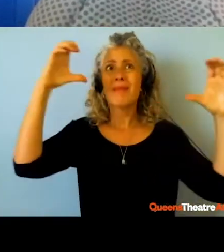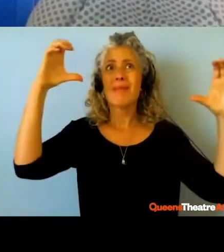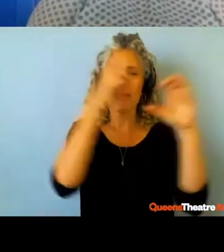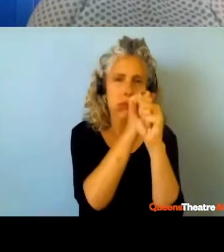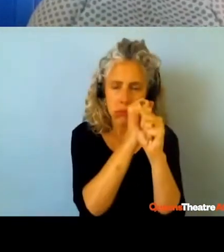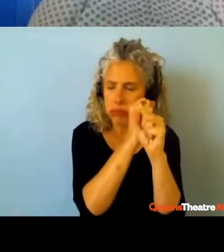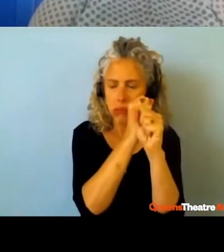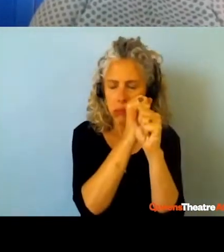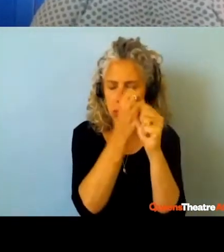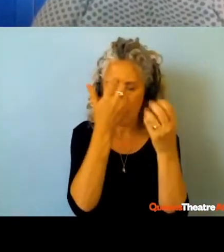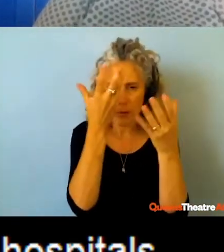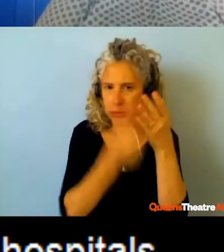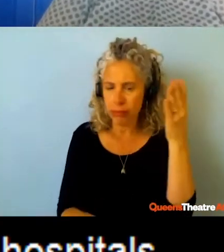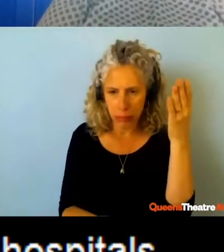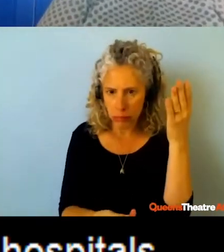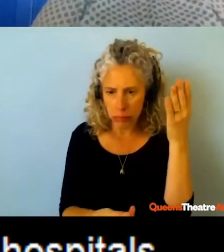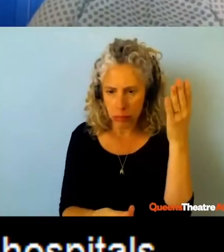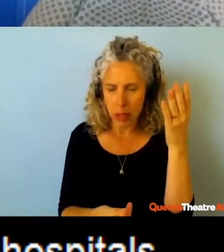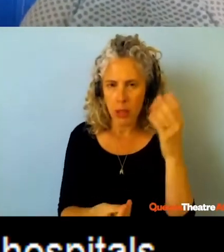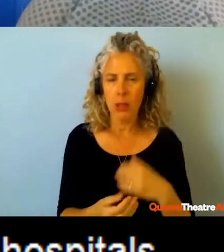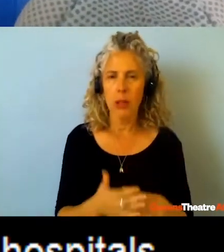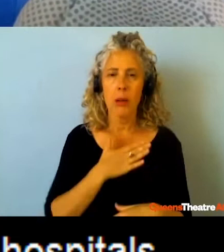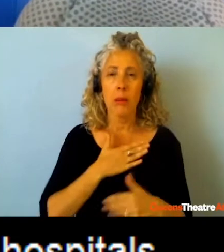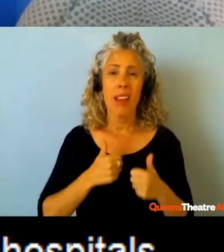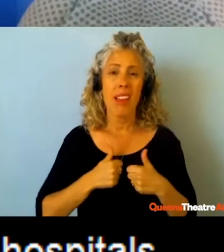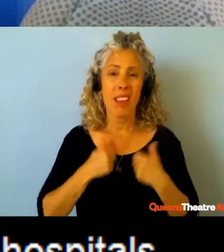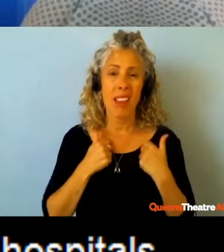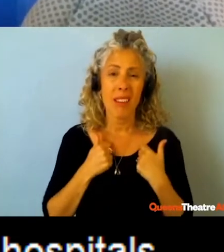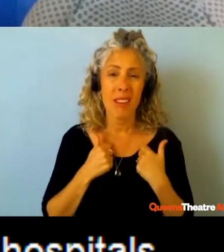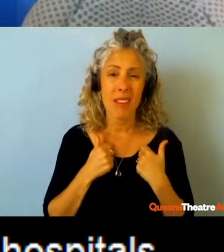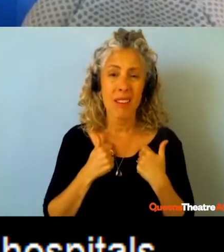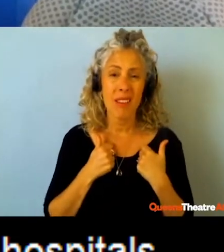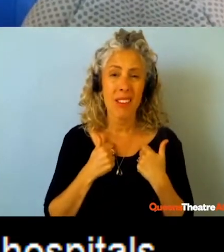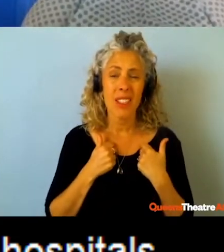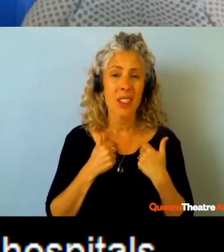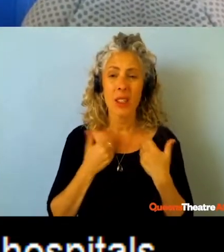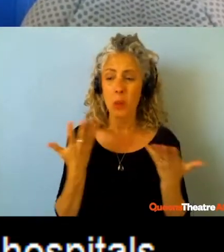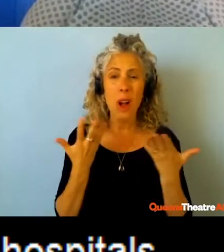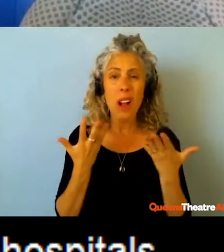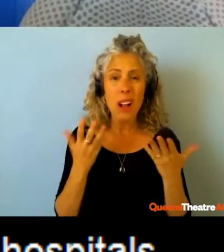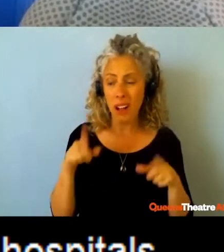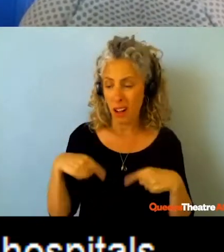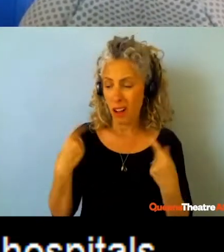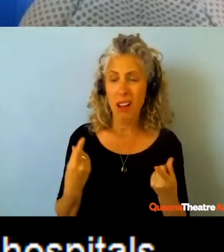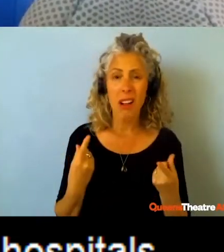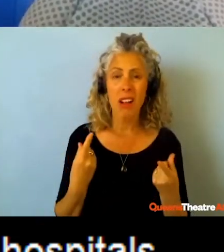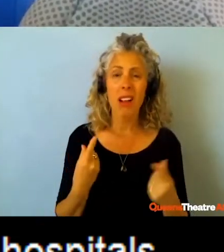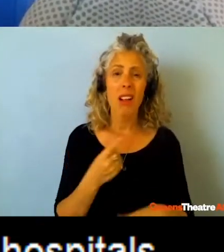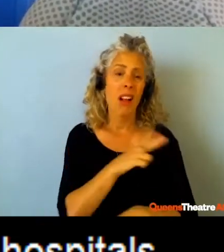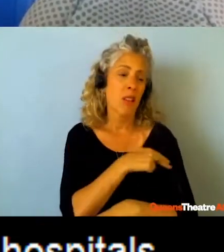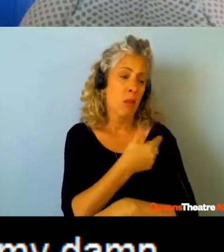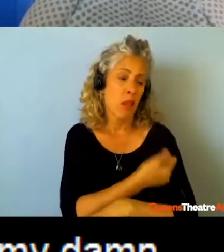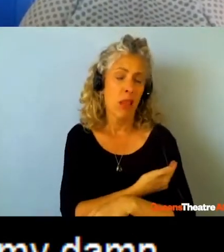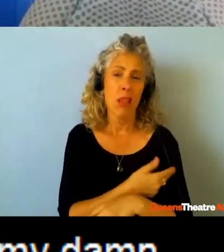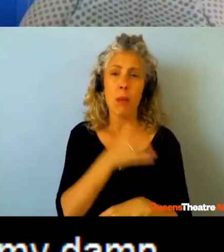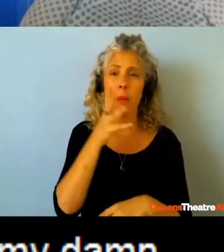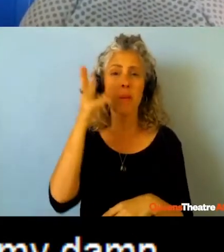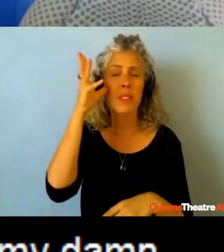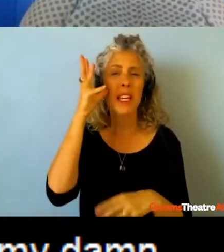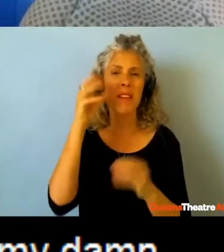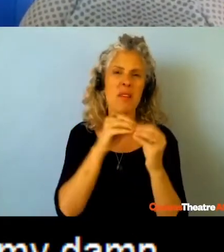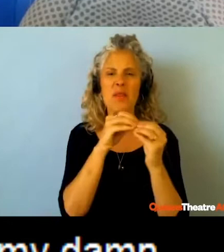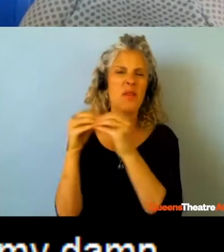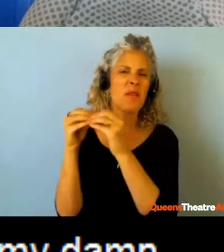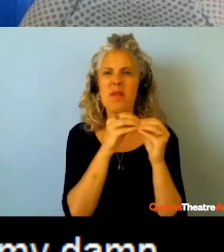just gone. My life has been hospitals and mom and dad fighting over the bills and trying to get my